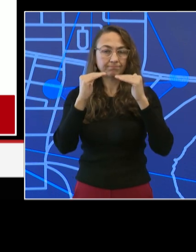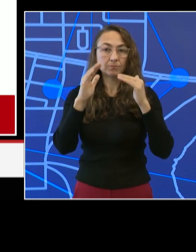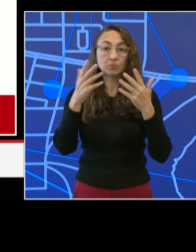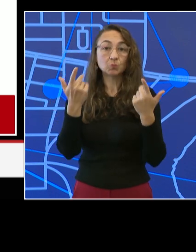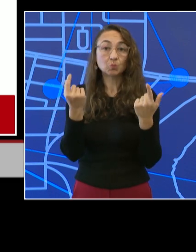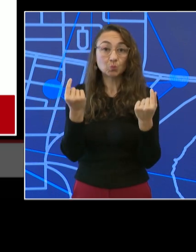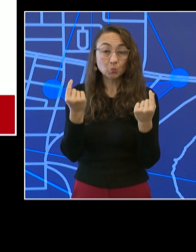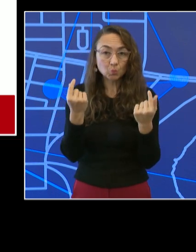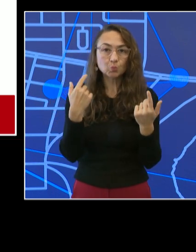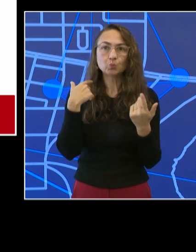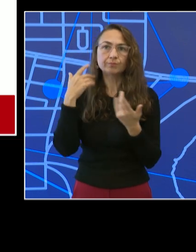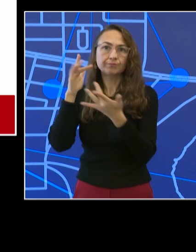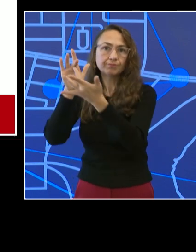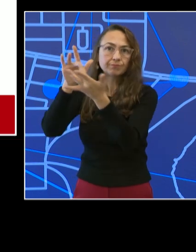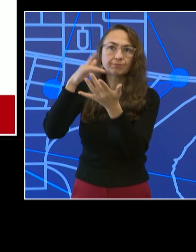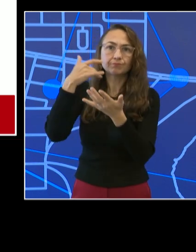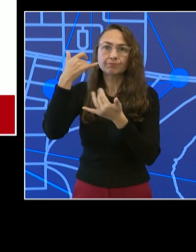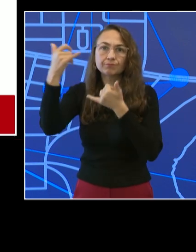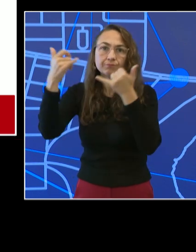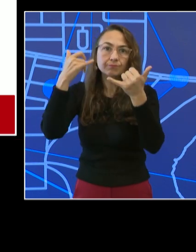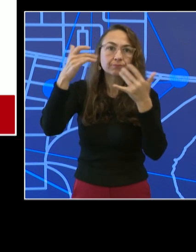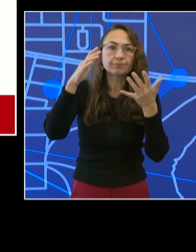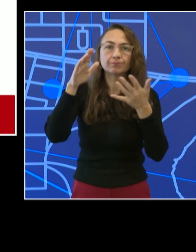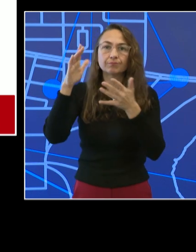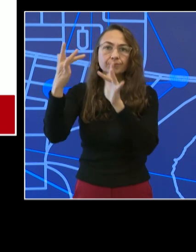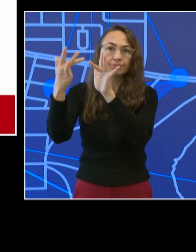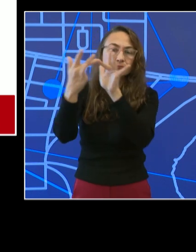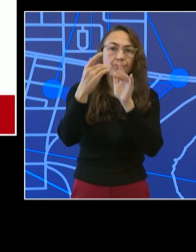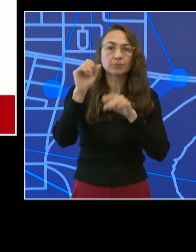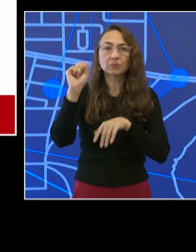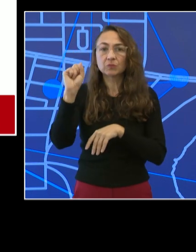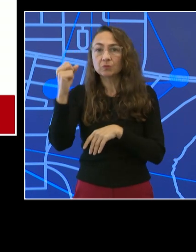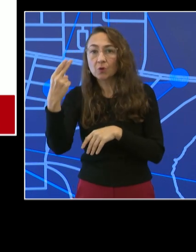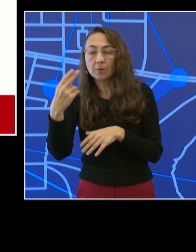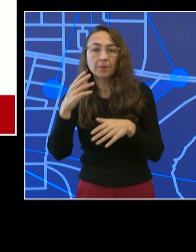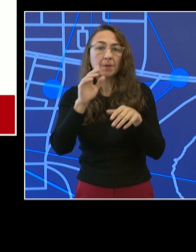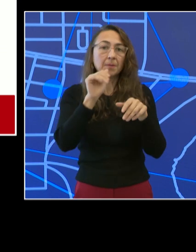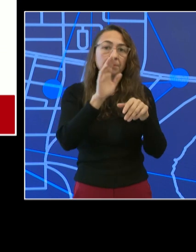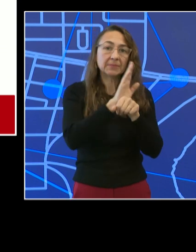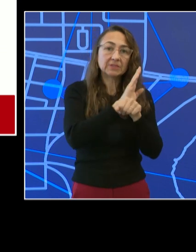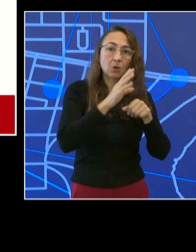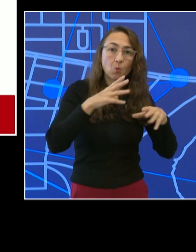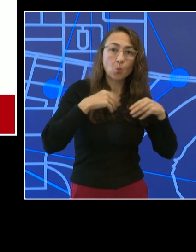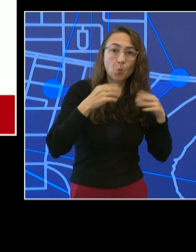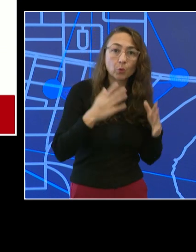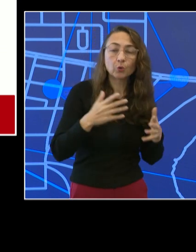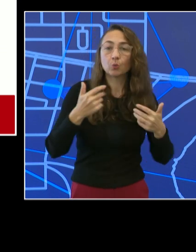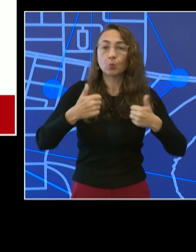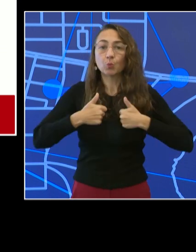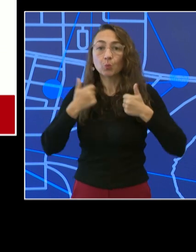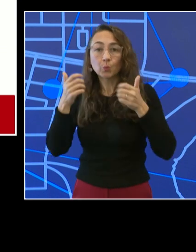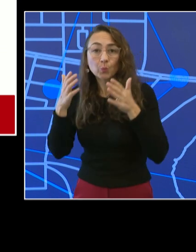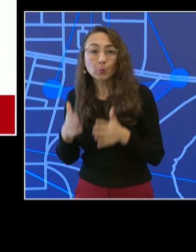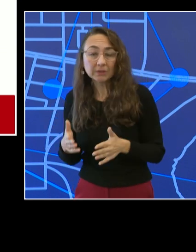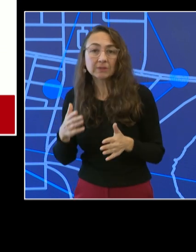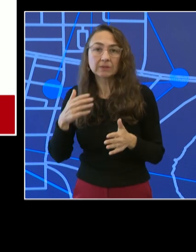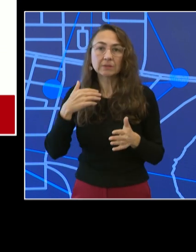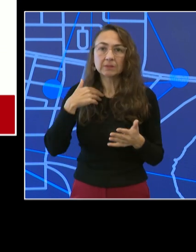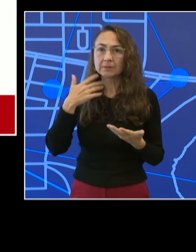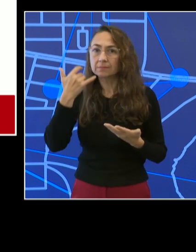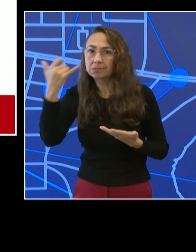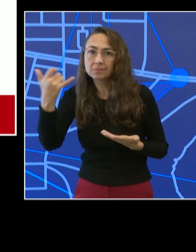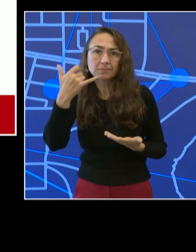propose common sense legislation that would help us to have immediate impact. And so that's what we saw. Provisions that were